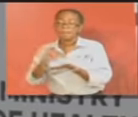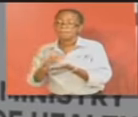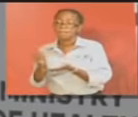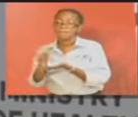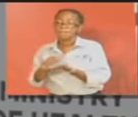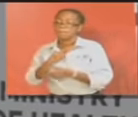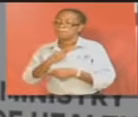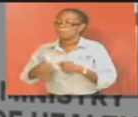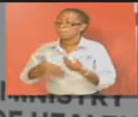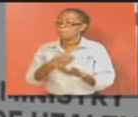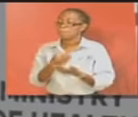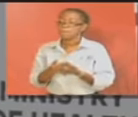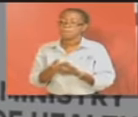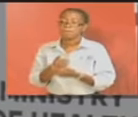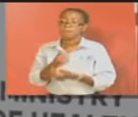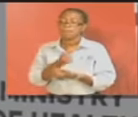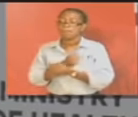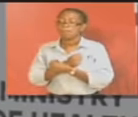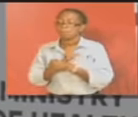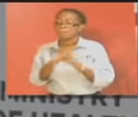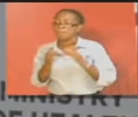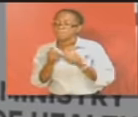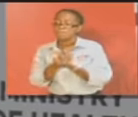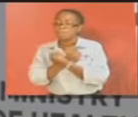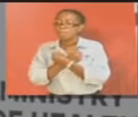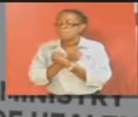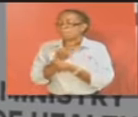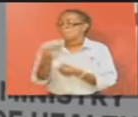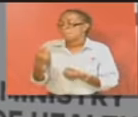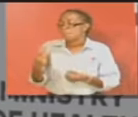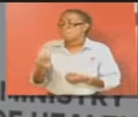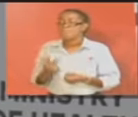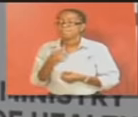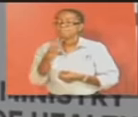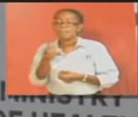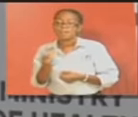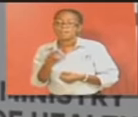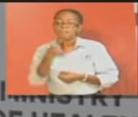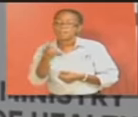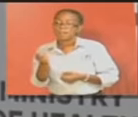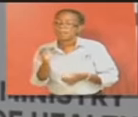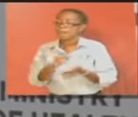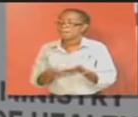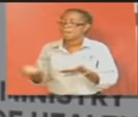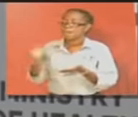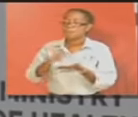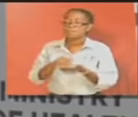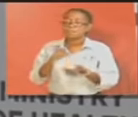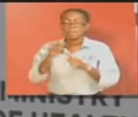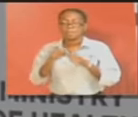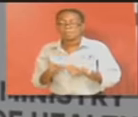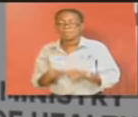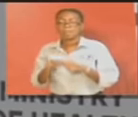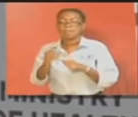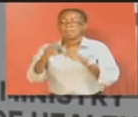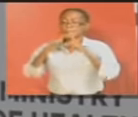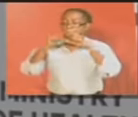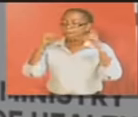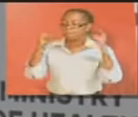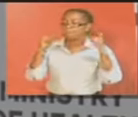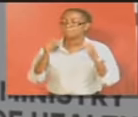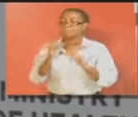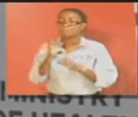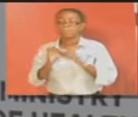this particular area, and there are only 10 of us, but still we need to have our masks on. So if you're not wearing a mask, please do